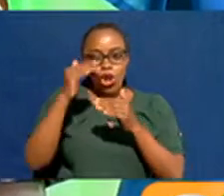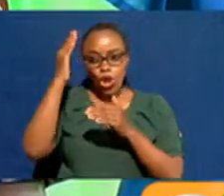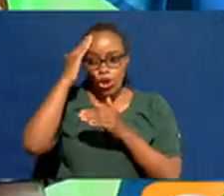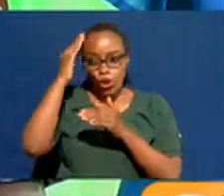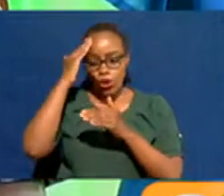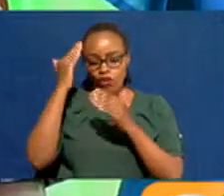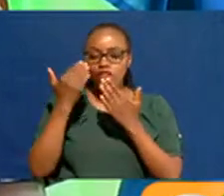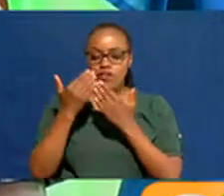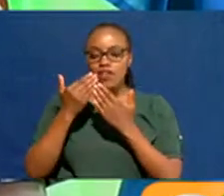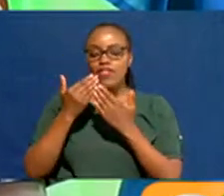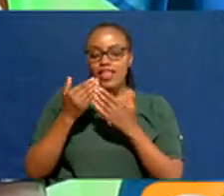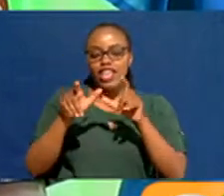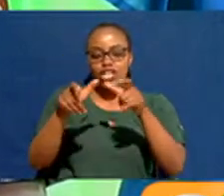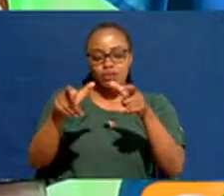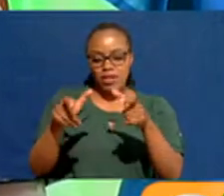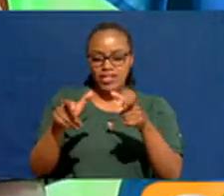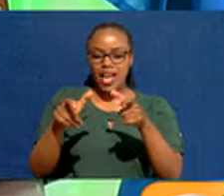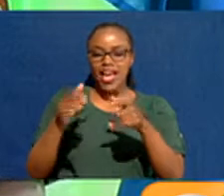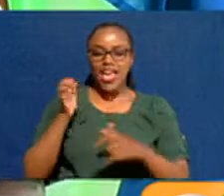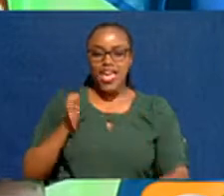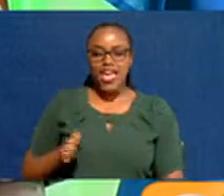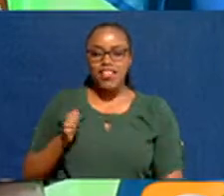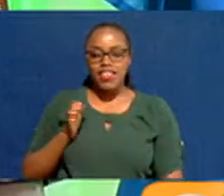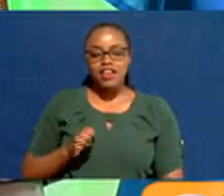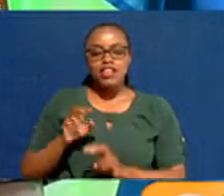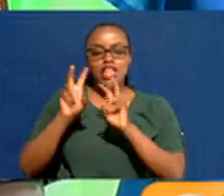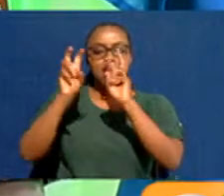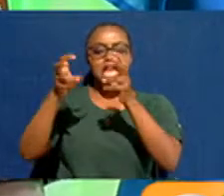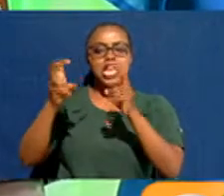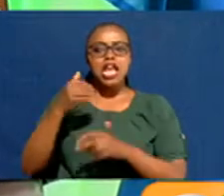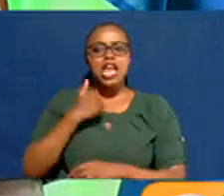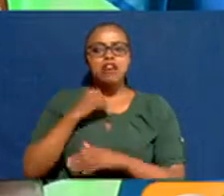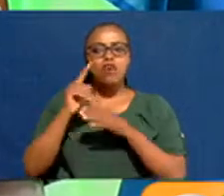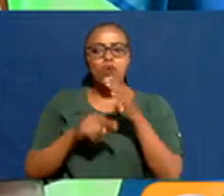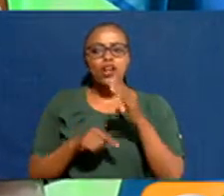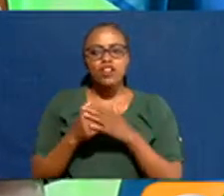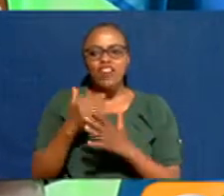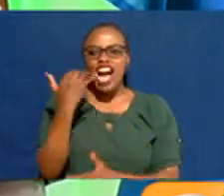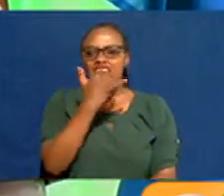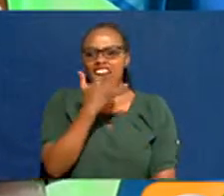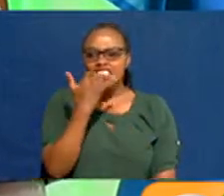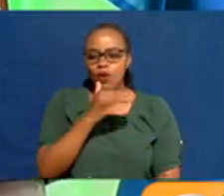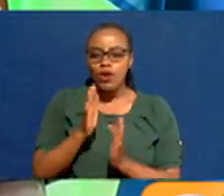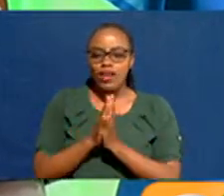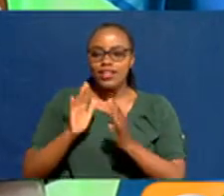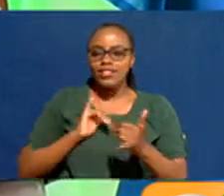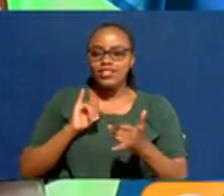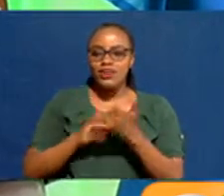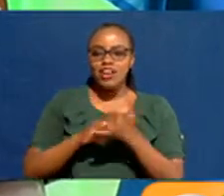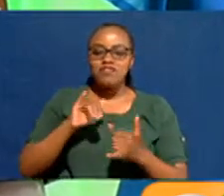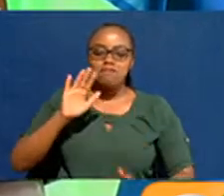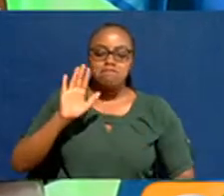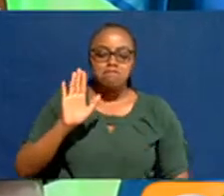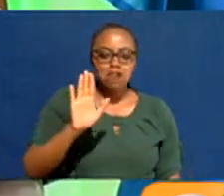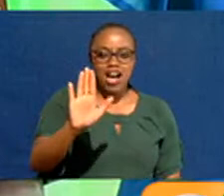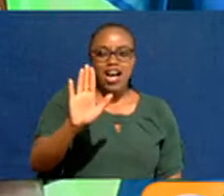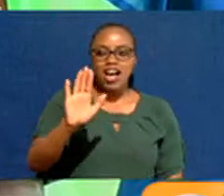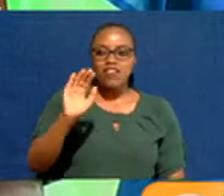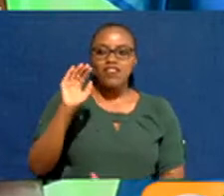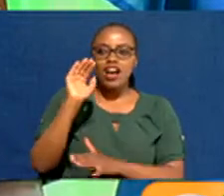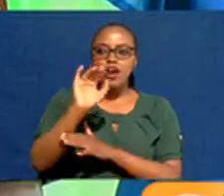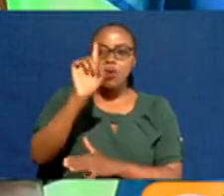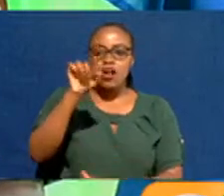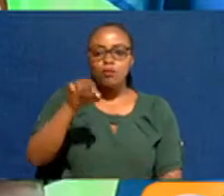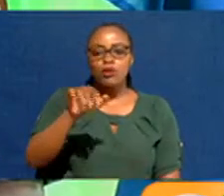journalistic ethics, ran a headline that Gachagua and his wife had asked for